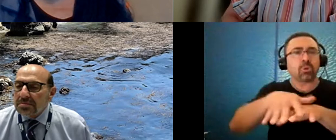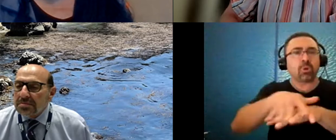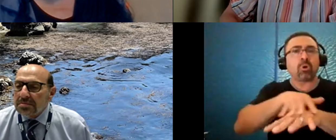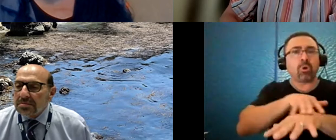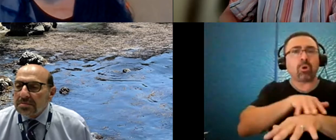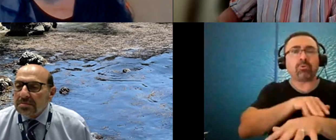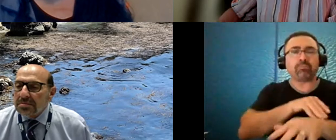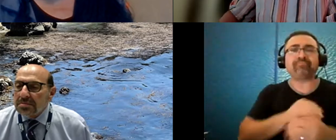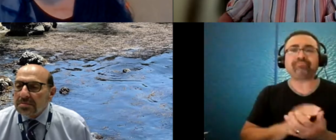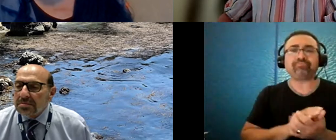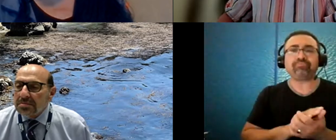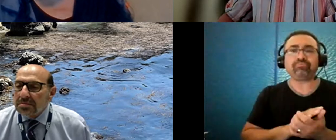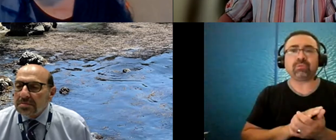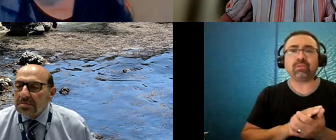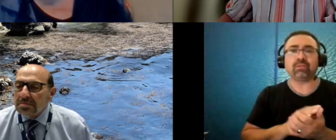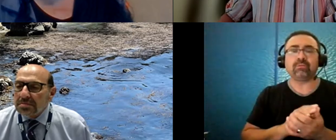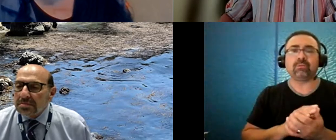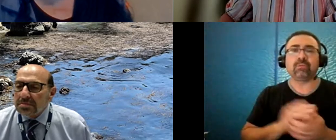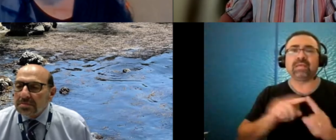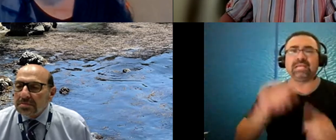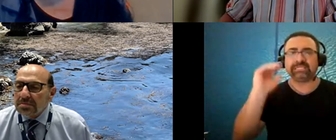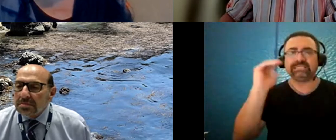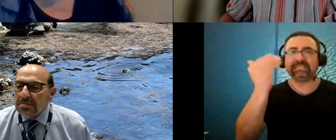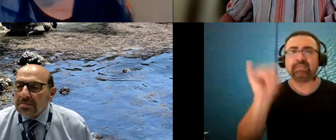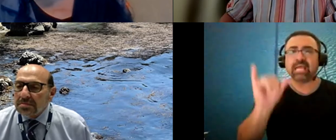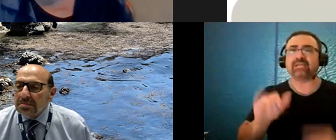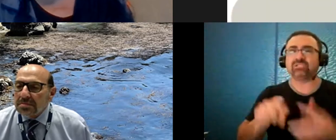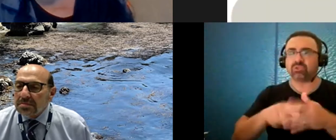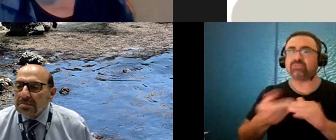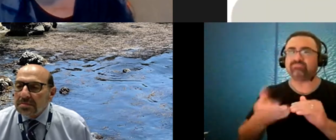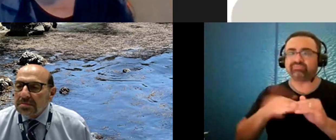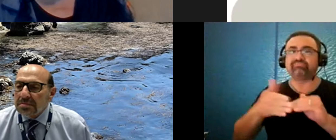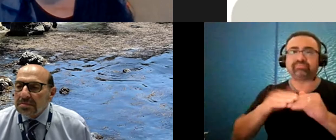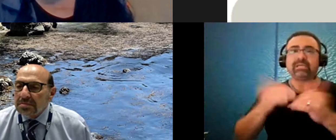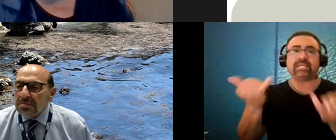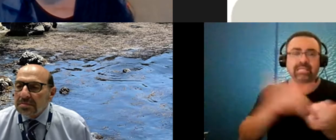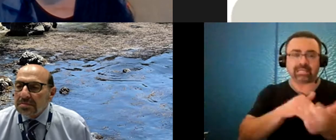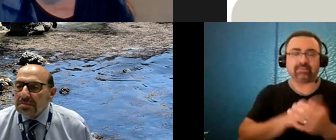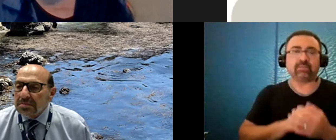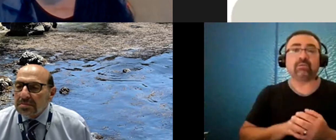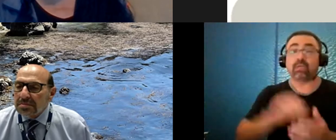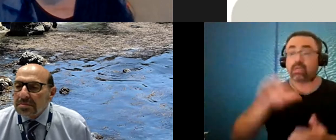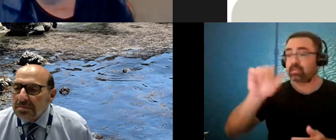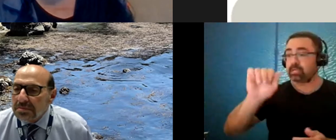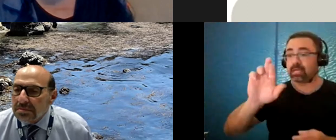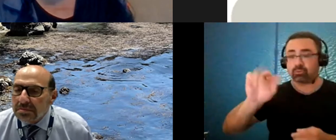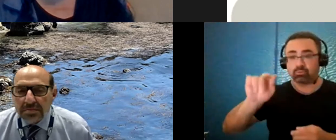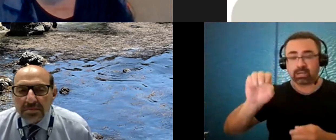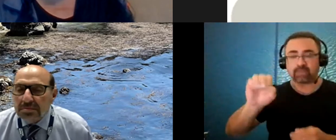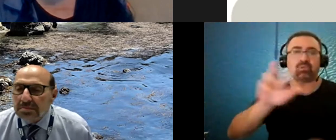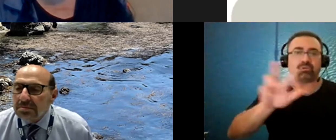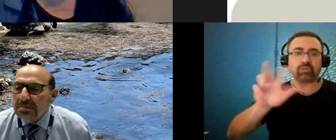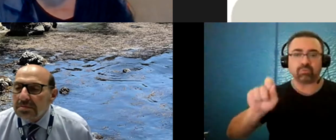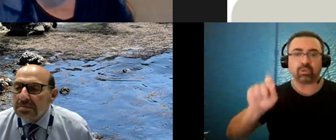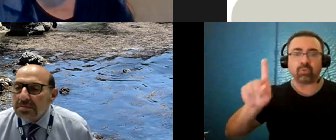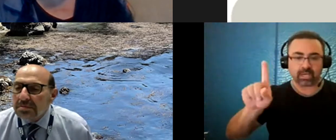case rate a while back, it seems like it is picking up again. The case rate for this morning was